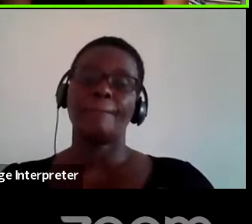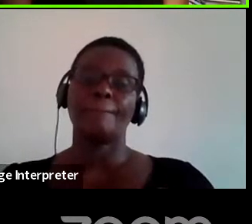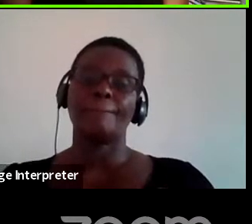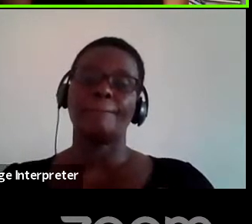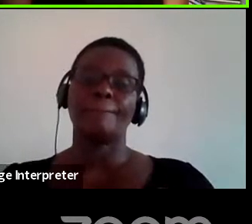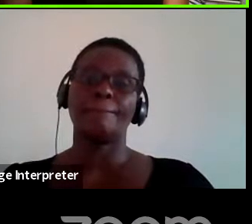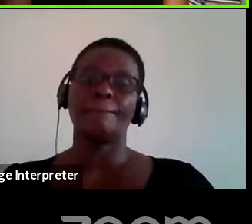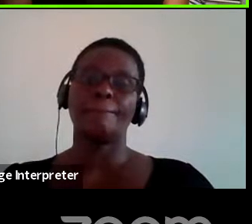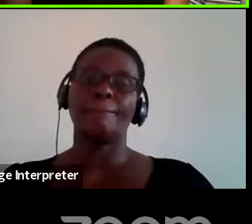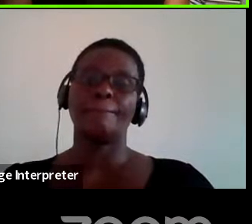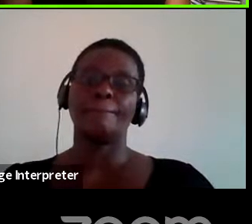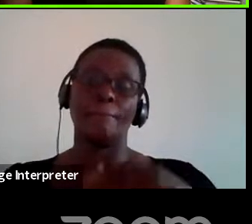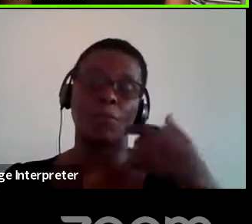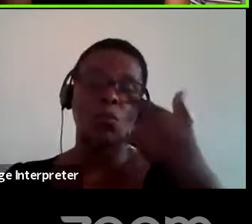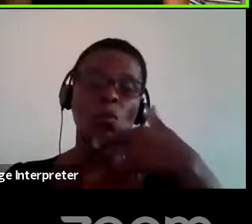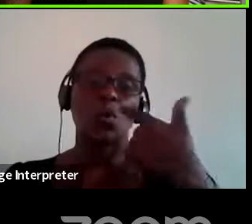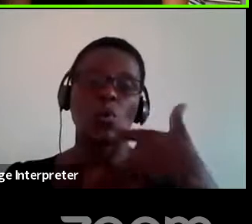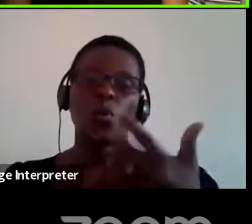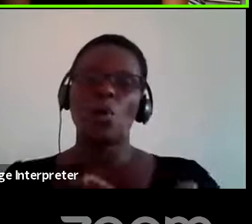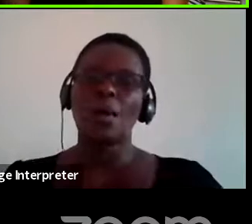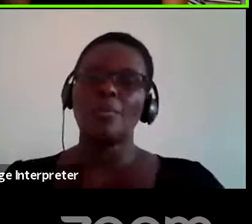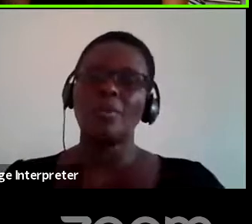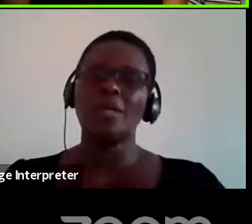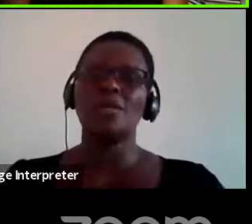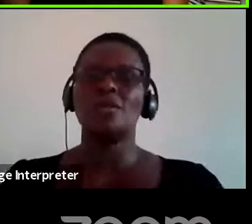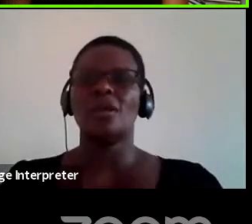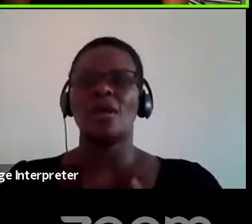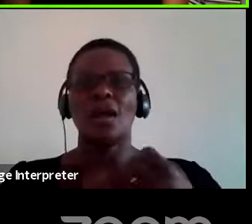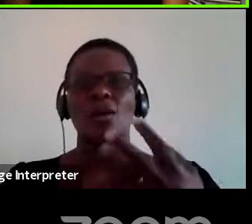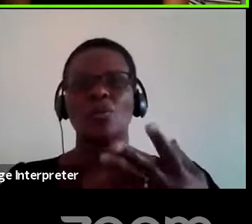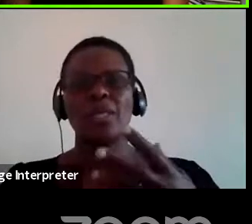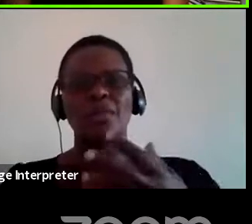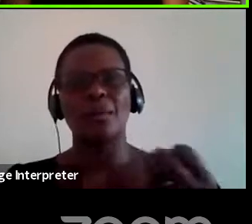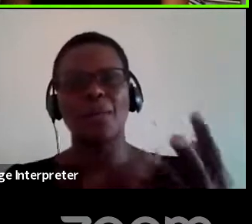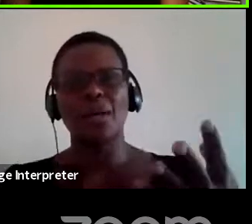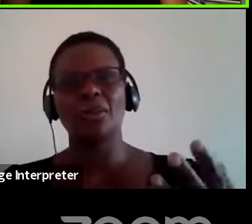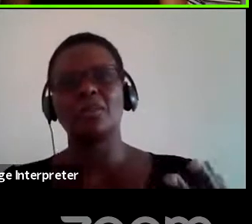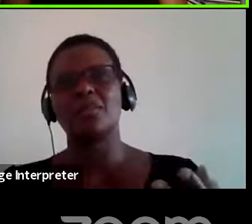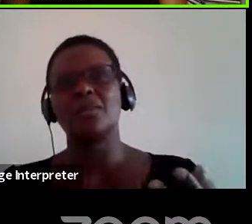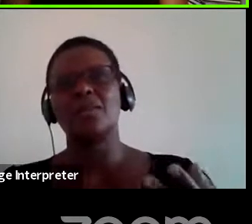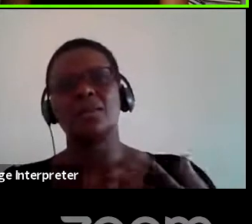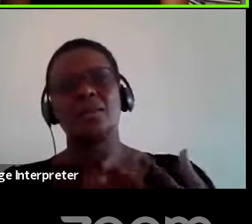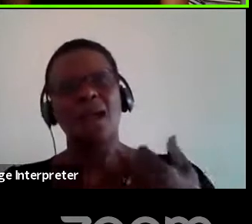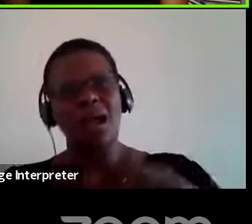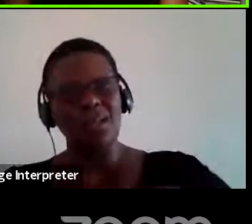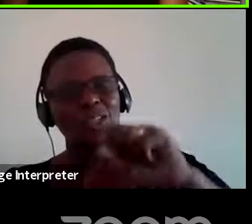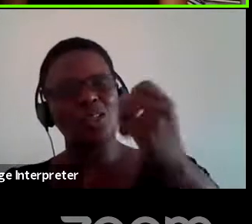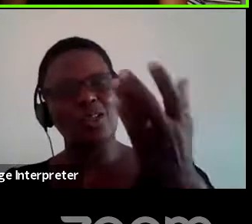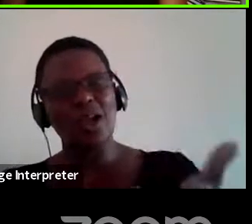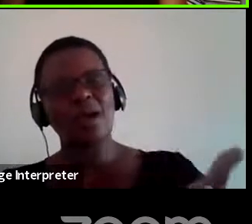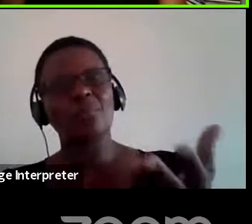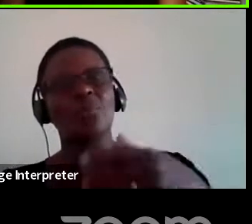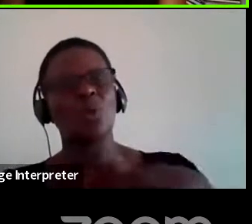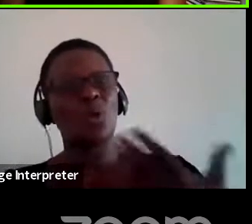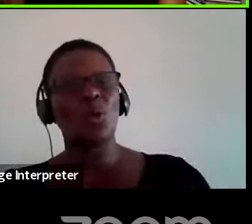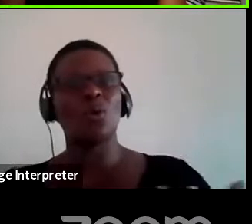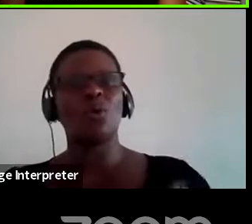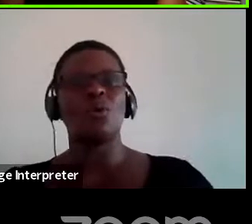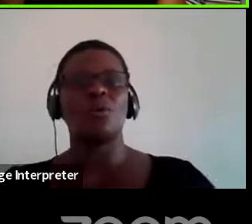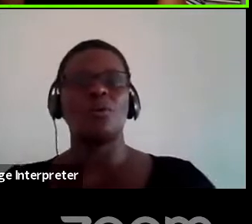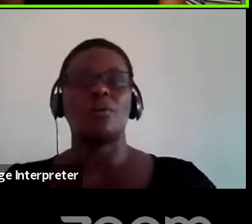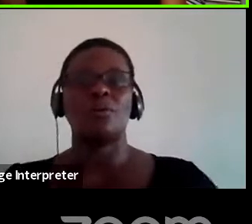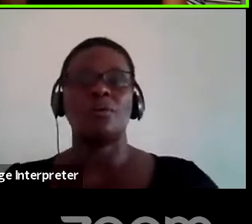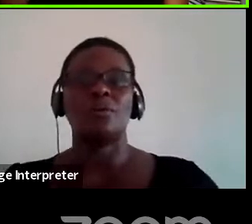who appealed, what are the numbers, and how many times was this content viewed before any action was taken or it was taken down from those platforms.